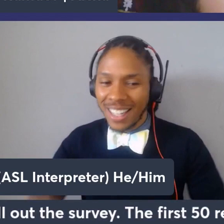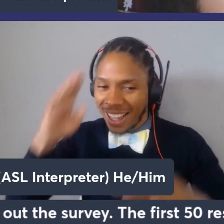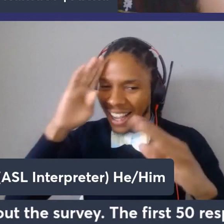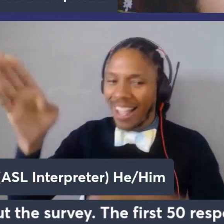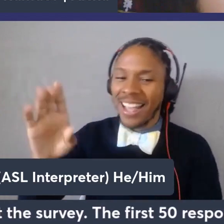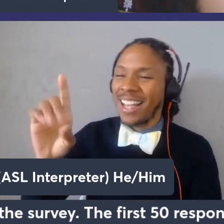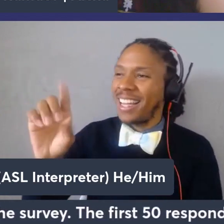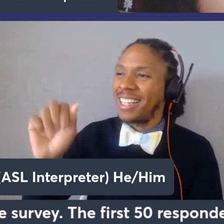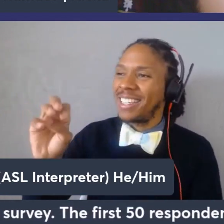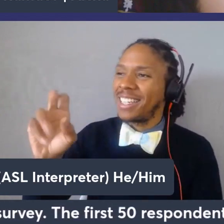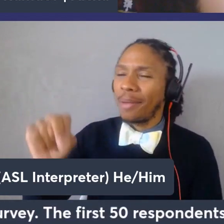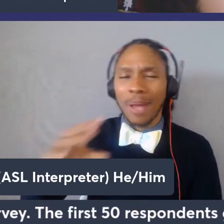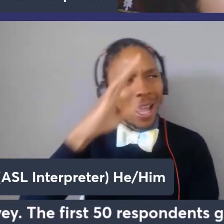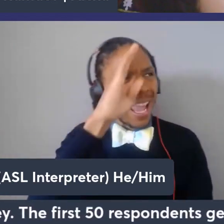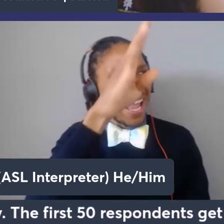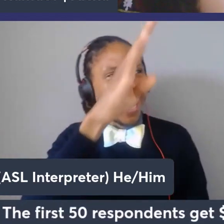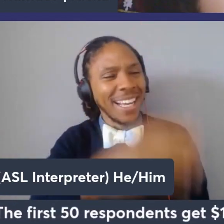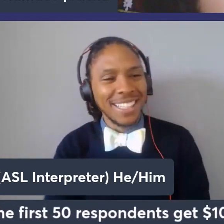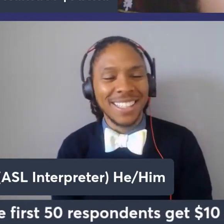David. Hey, Hello.